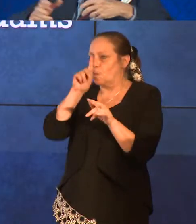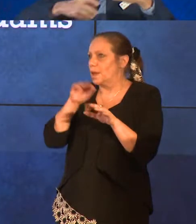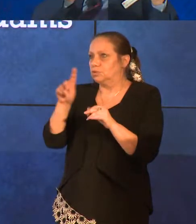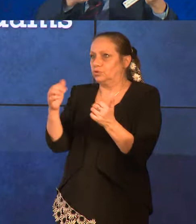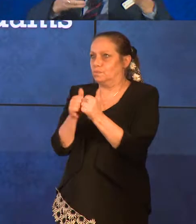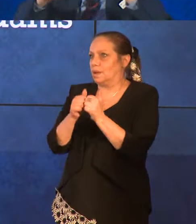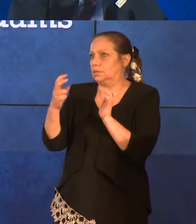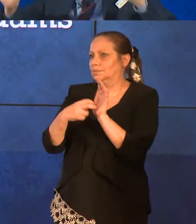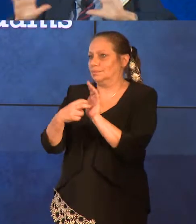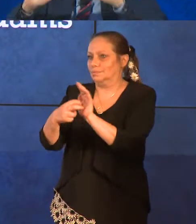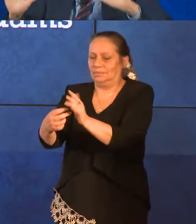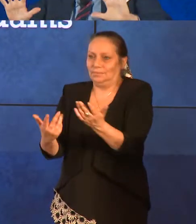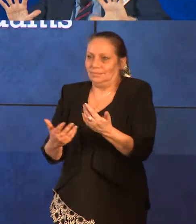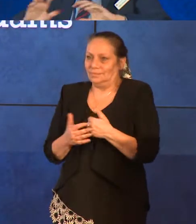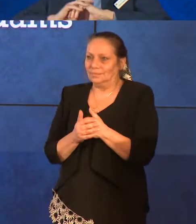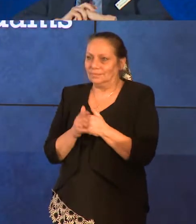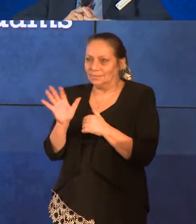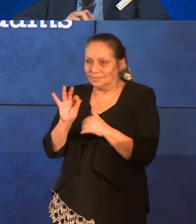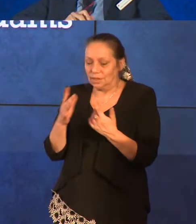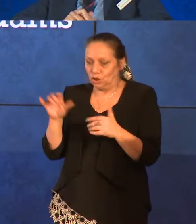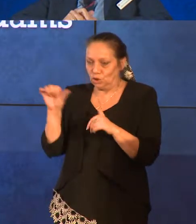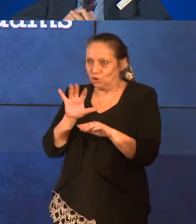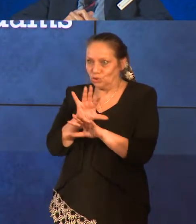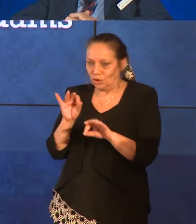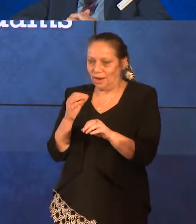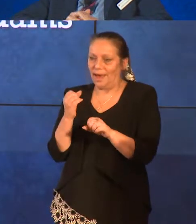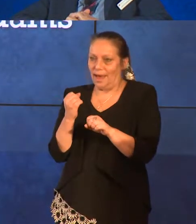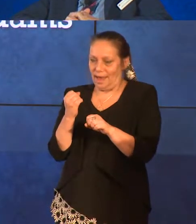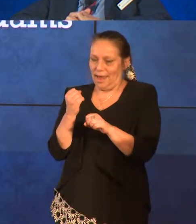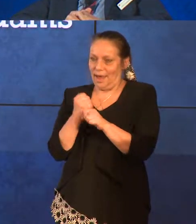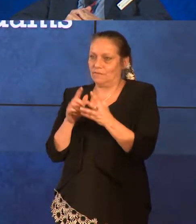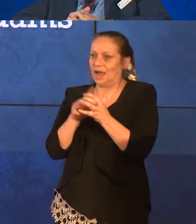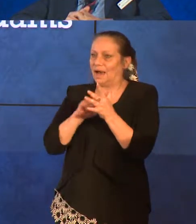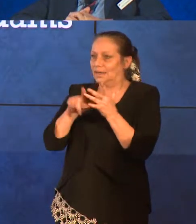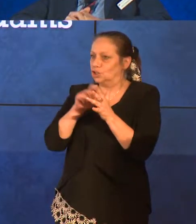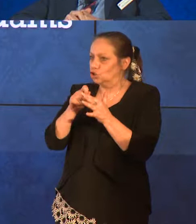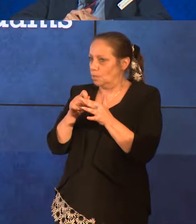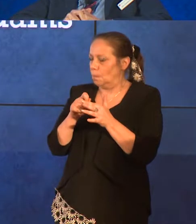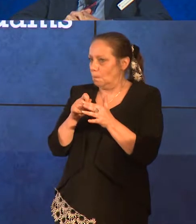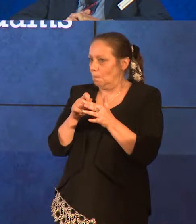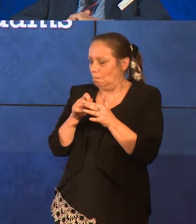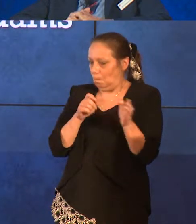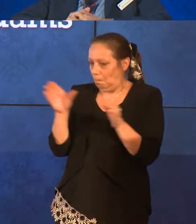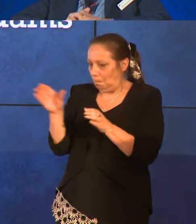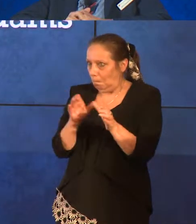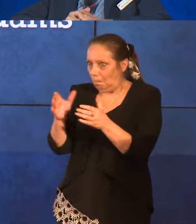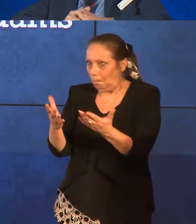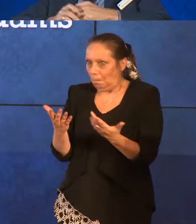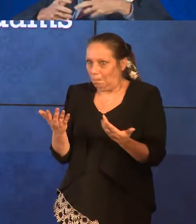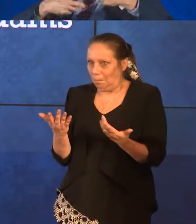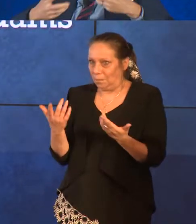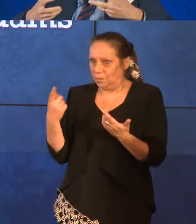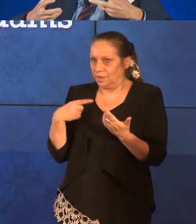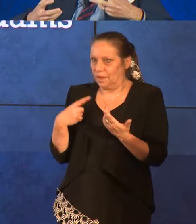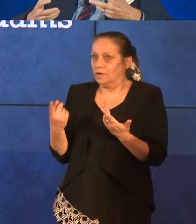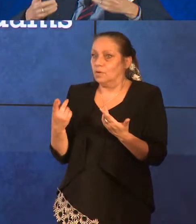service agreement, an access request form, whatever. We shouldn't be having guardianship appointments simply to enable unproblematic administrative steps to be taken.